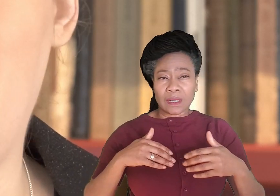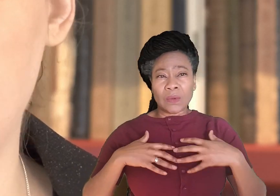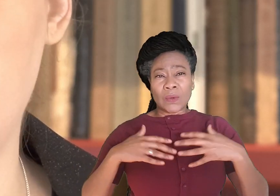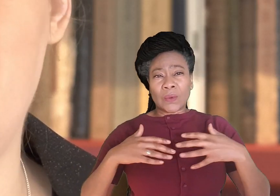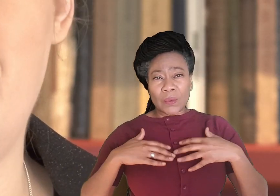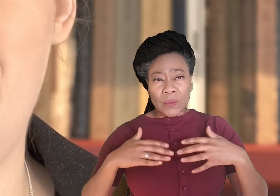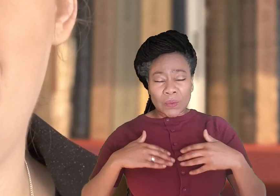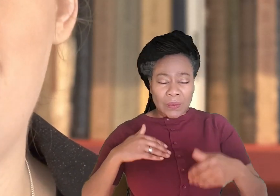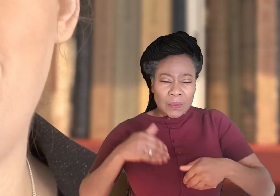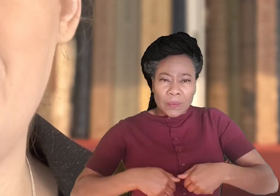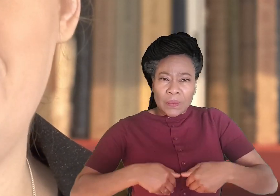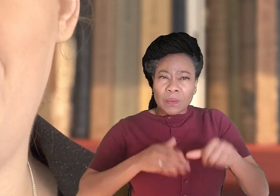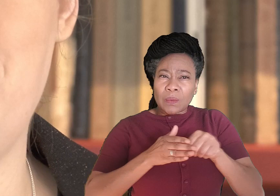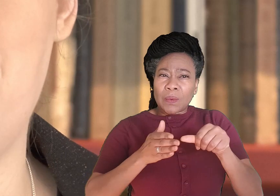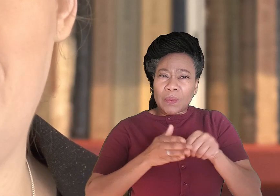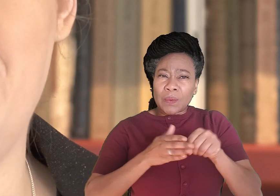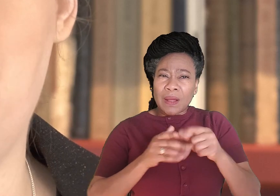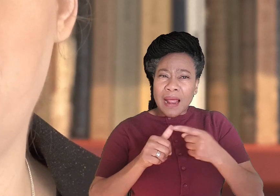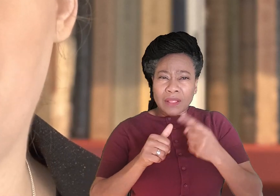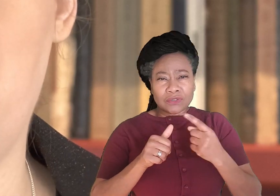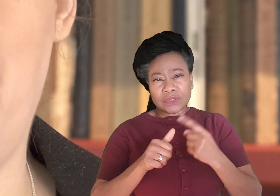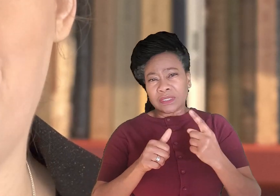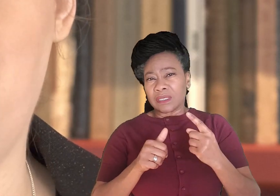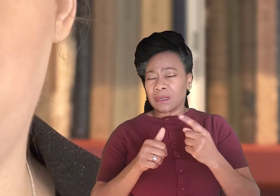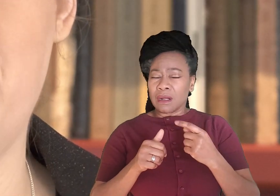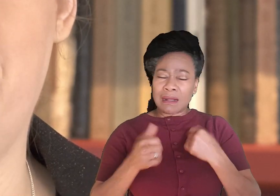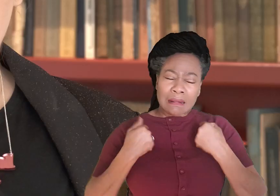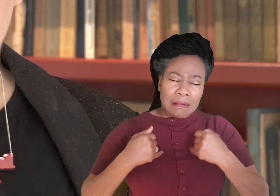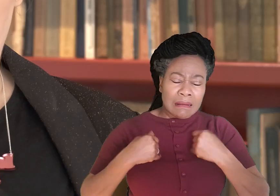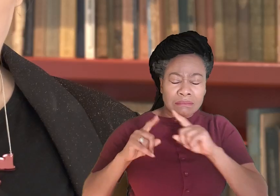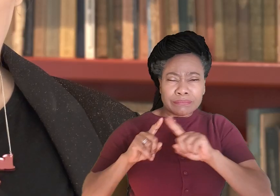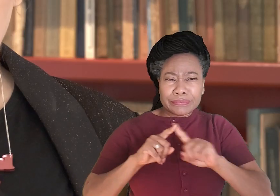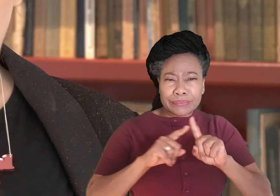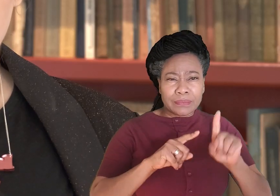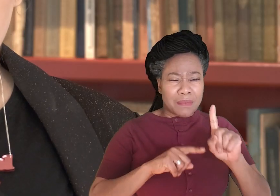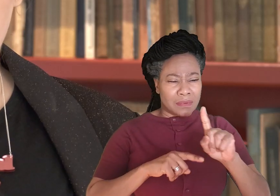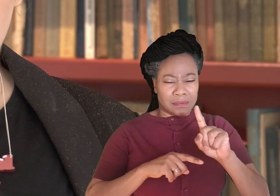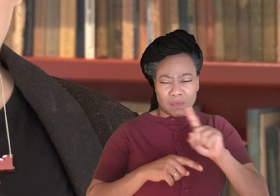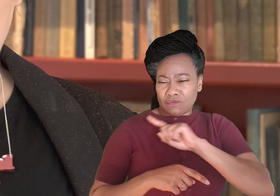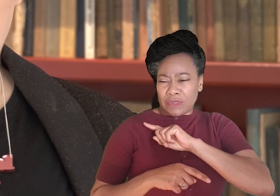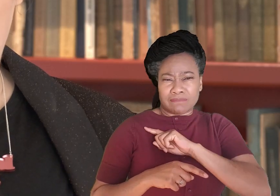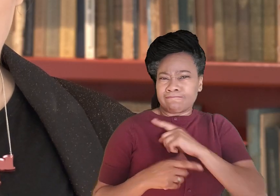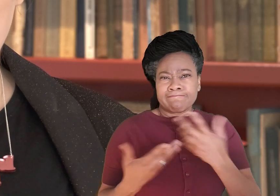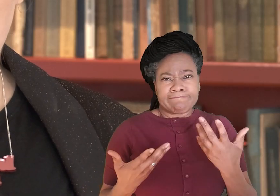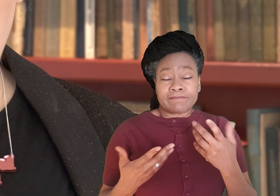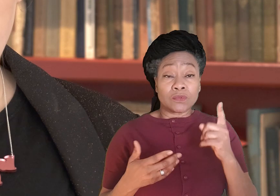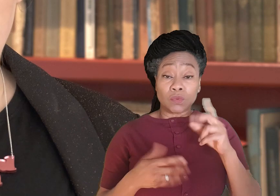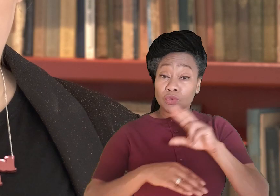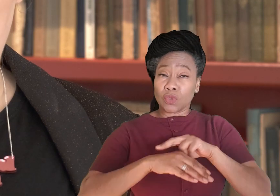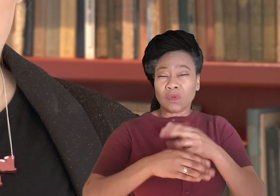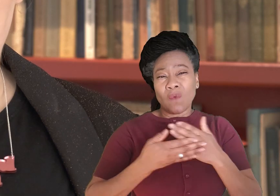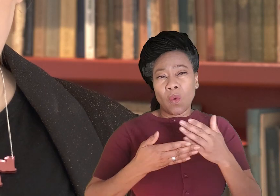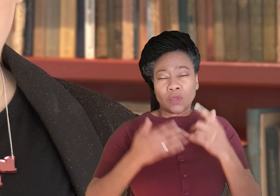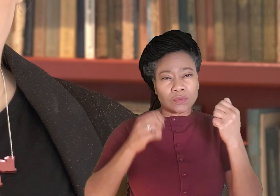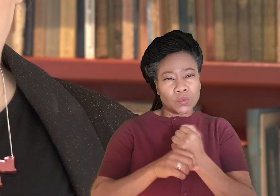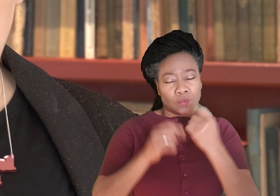issues, allergies, malady after malady with no apparent cause. So, doctors do the routine scans, often in a